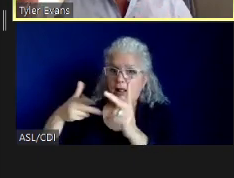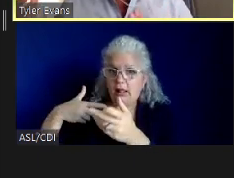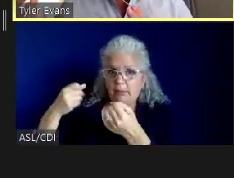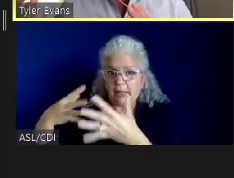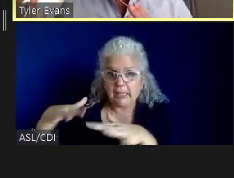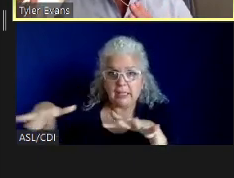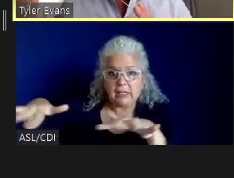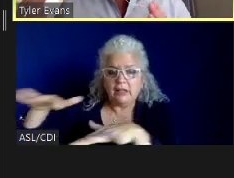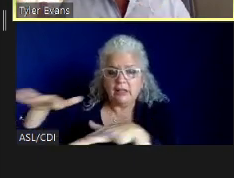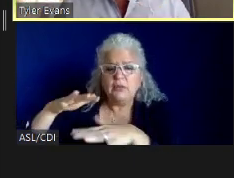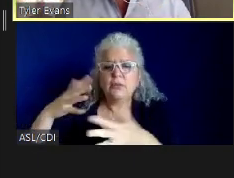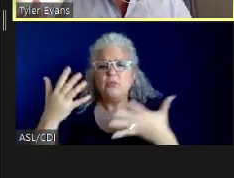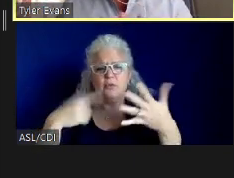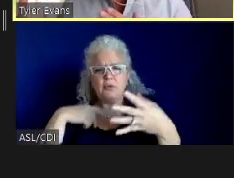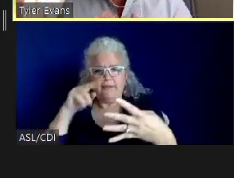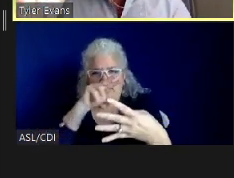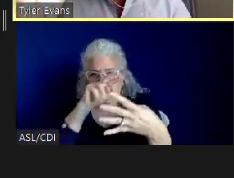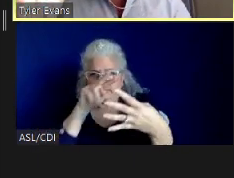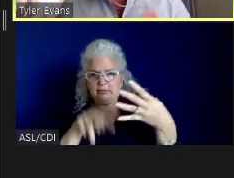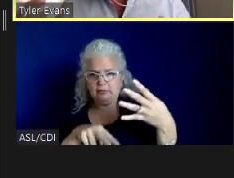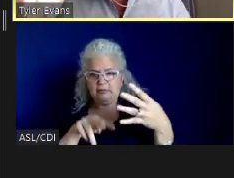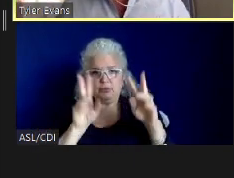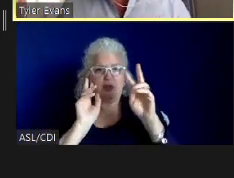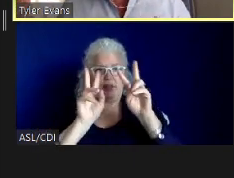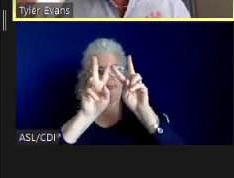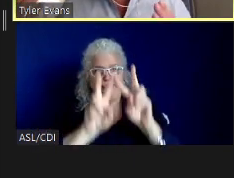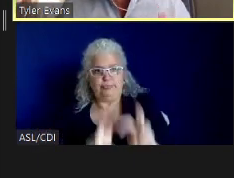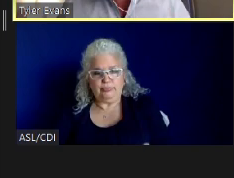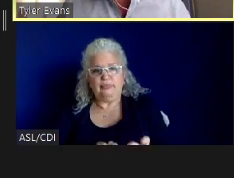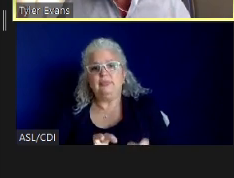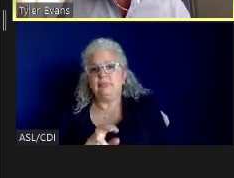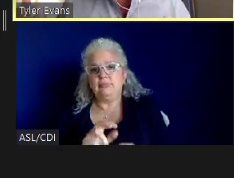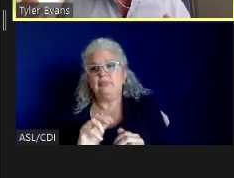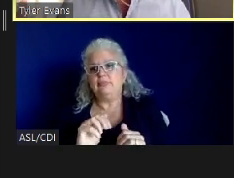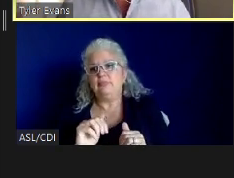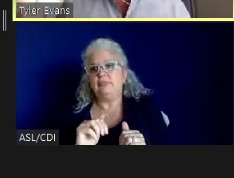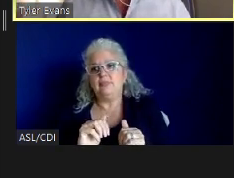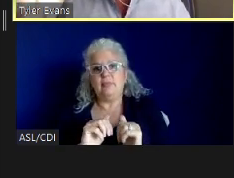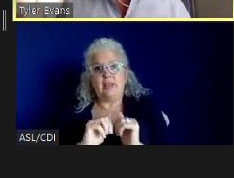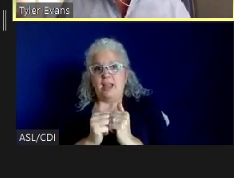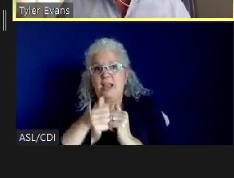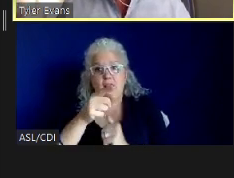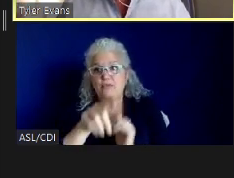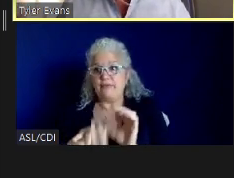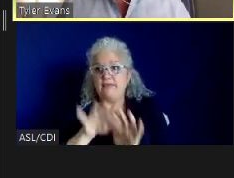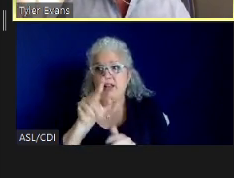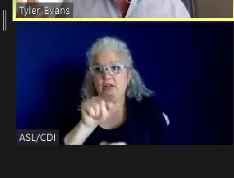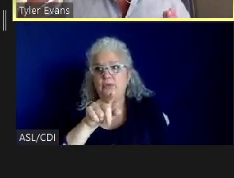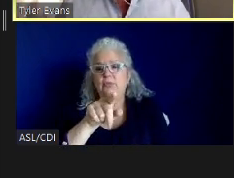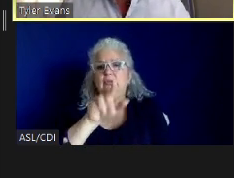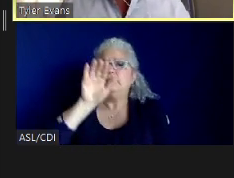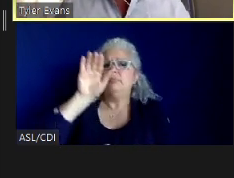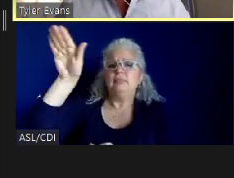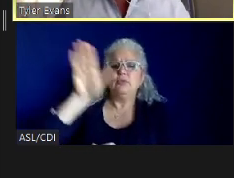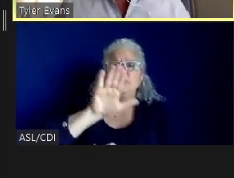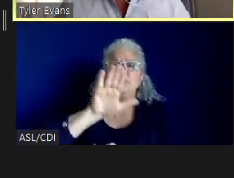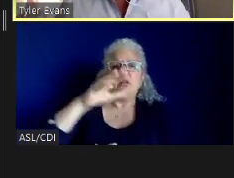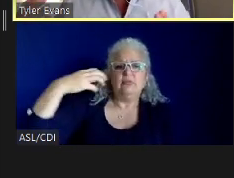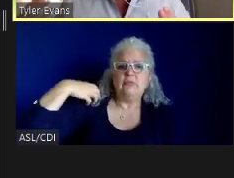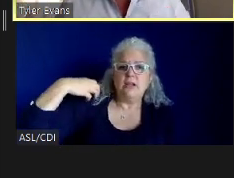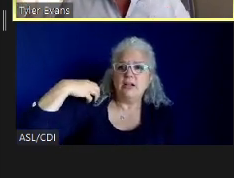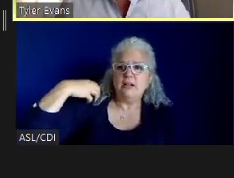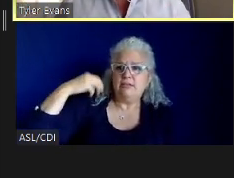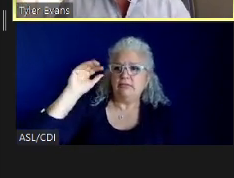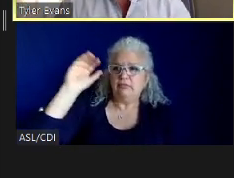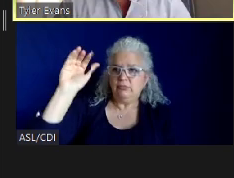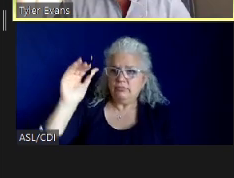how does that sort of message get to you? There's a lot of different ways. You can talk to your employer if this is an occupational issue. You can talk to your primary care provider